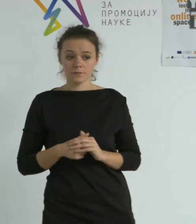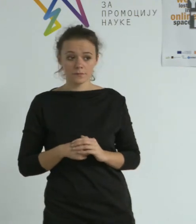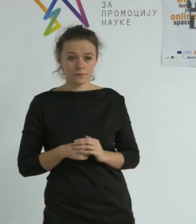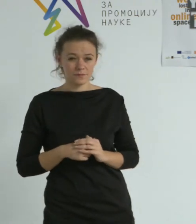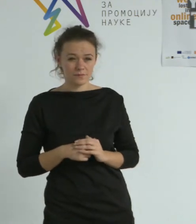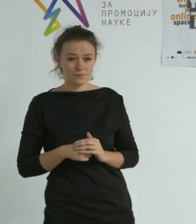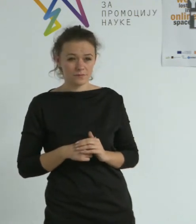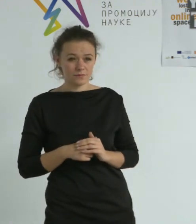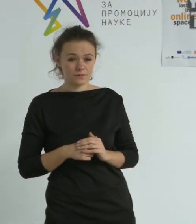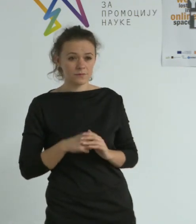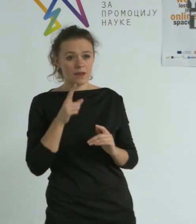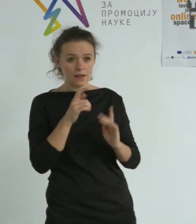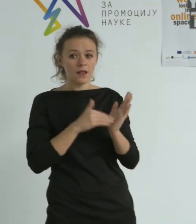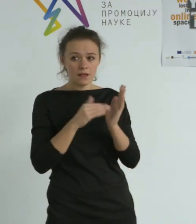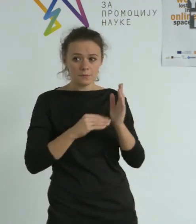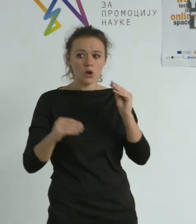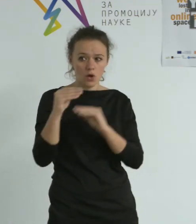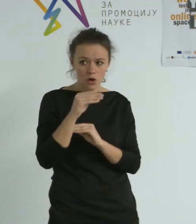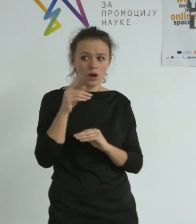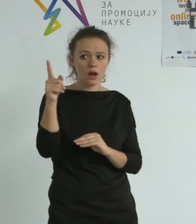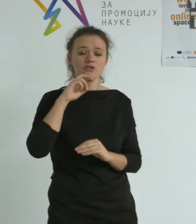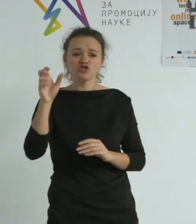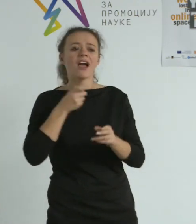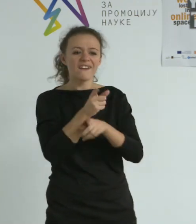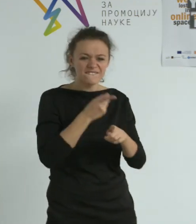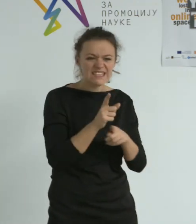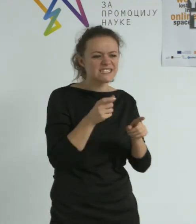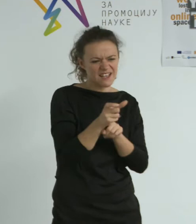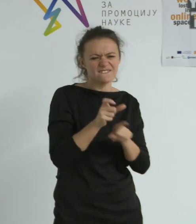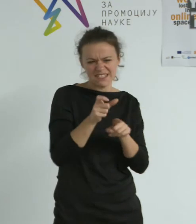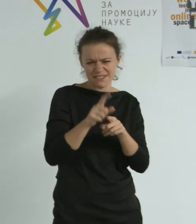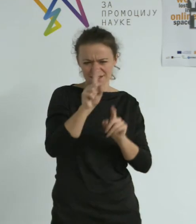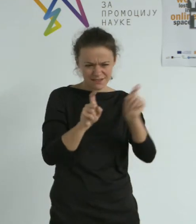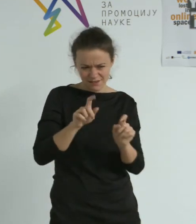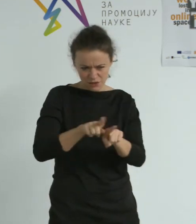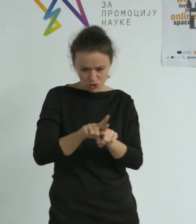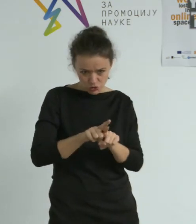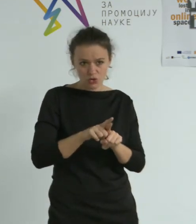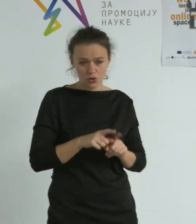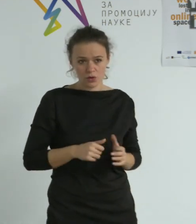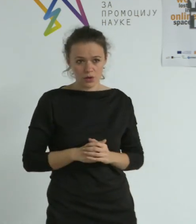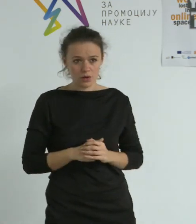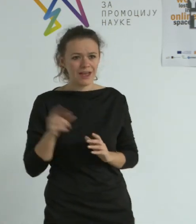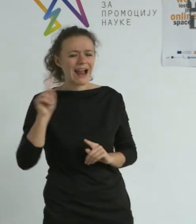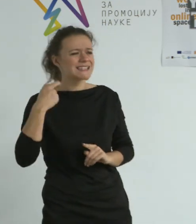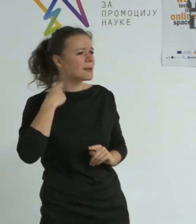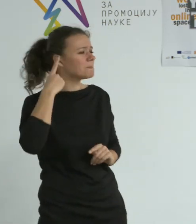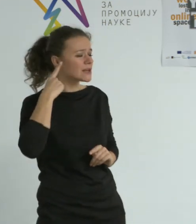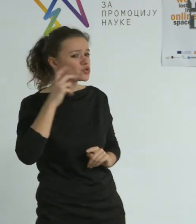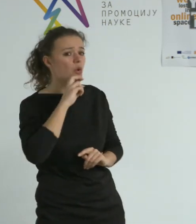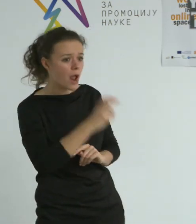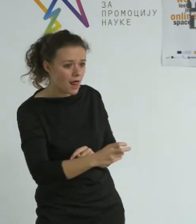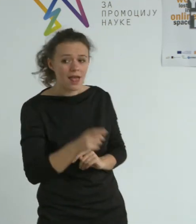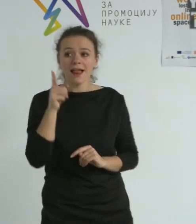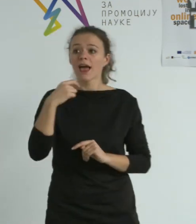many more, but I didn't. Yes, of course. Yeah, I didn't hear you. And I